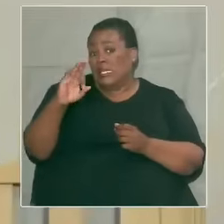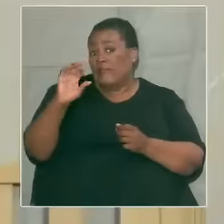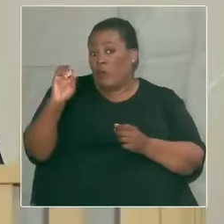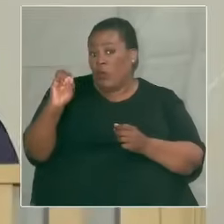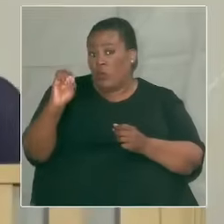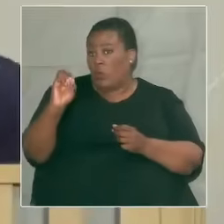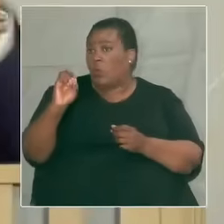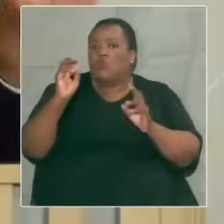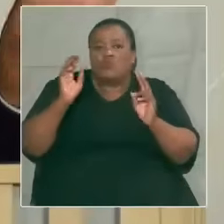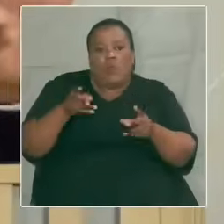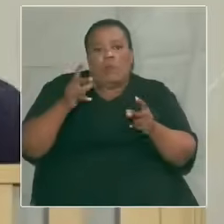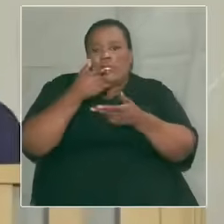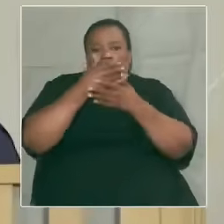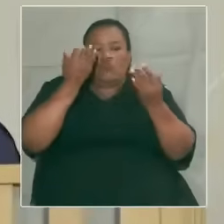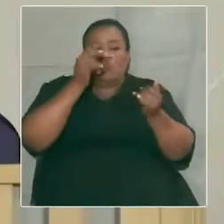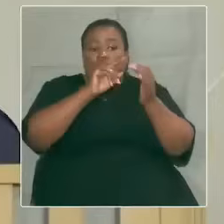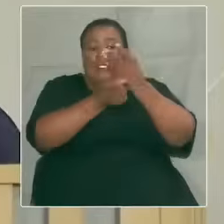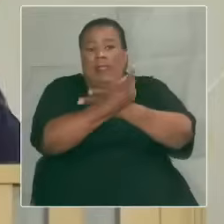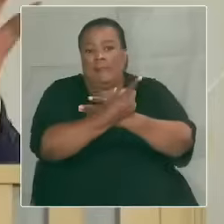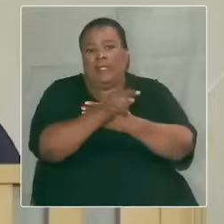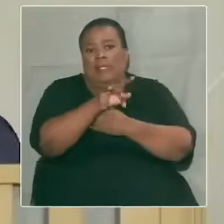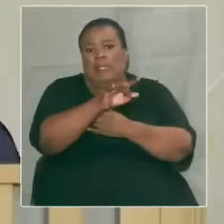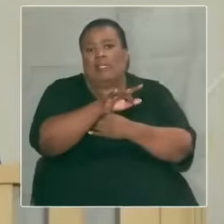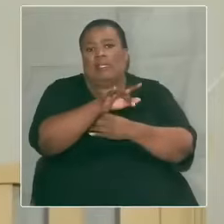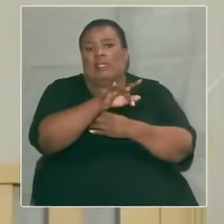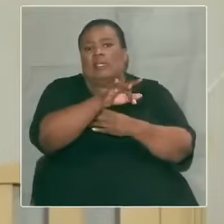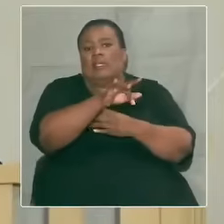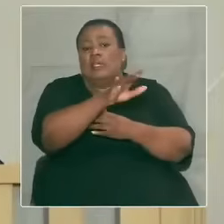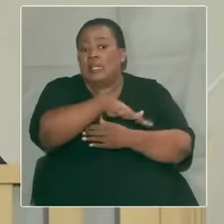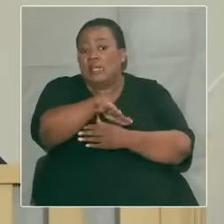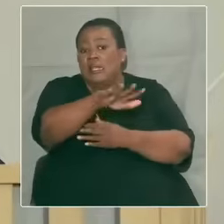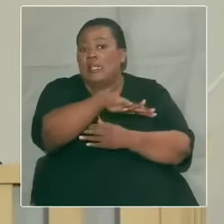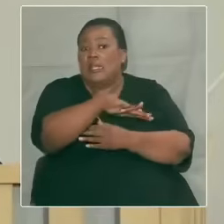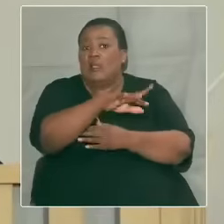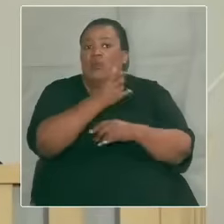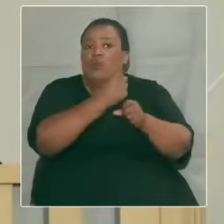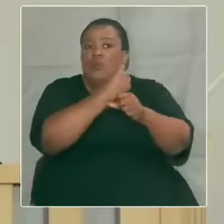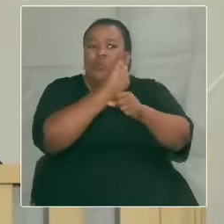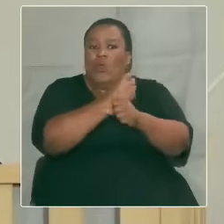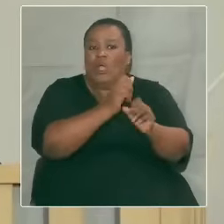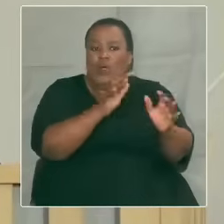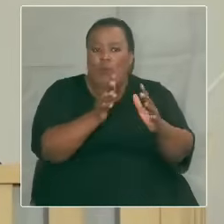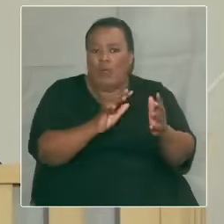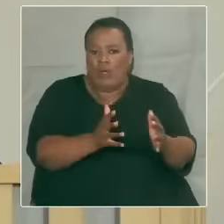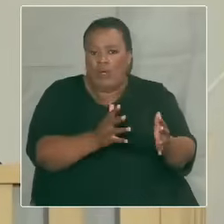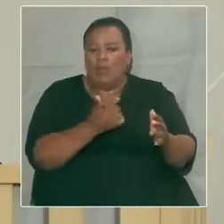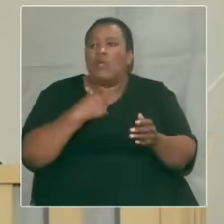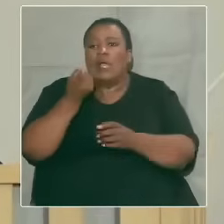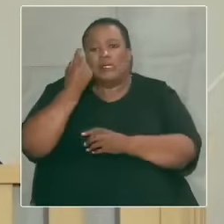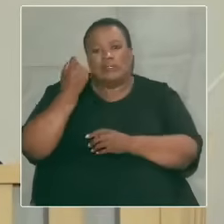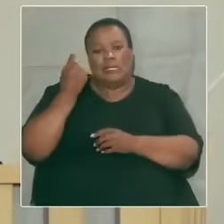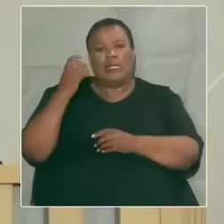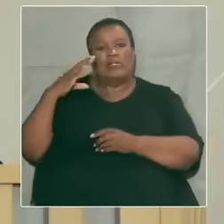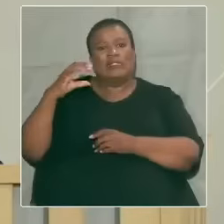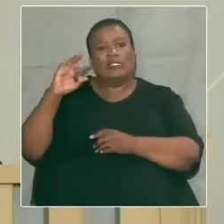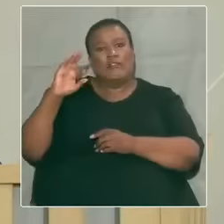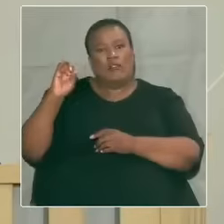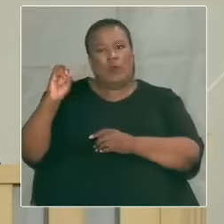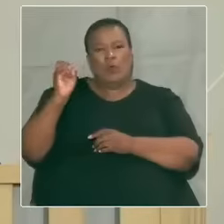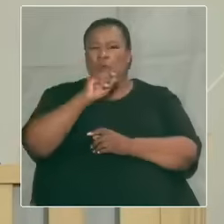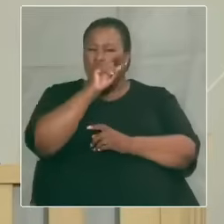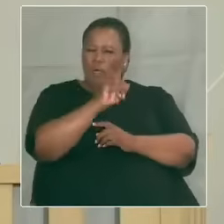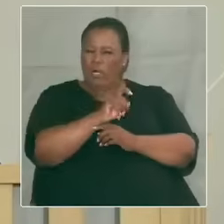what is happening in the field, what we are dealing with. So we do accept that now and then CFO will